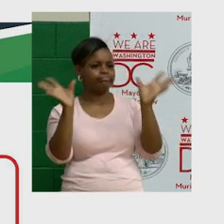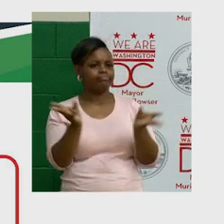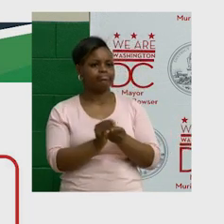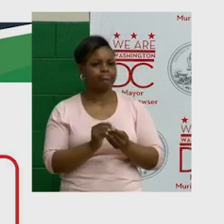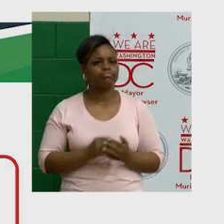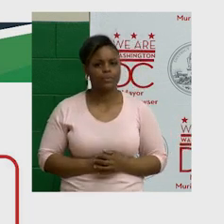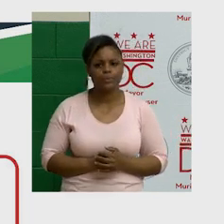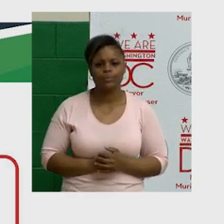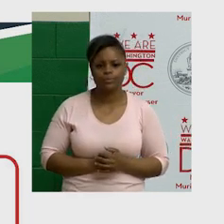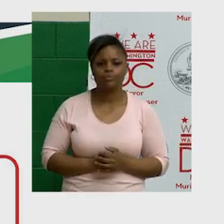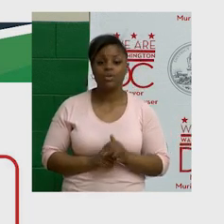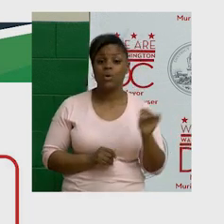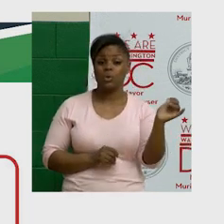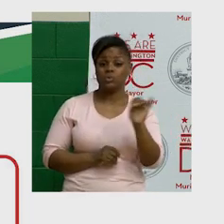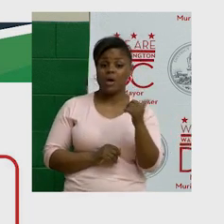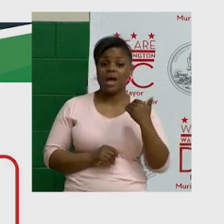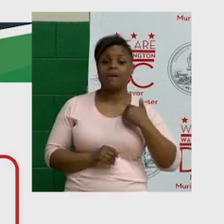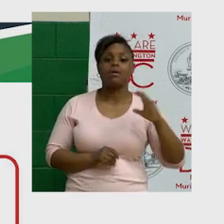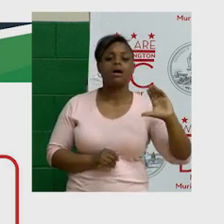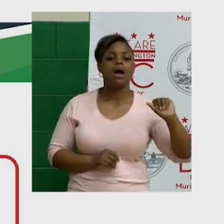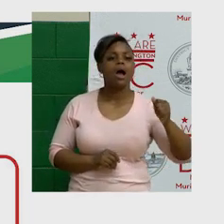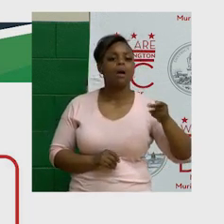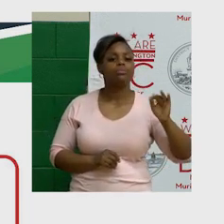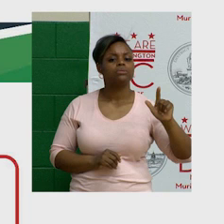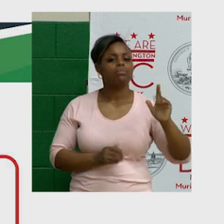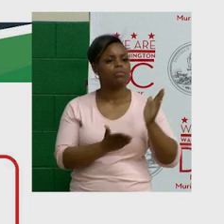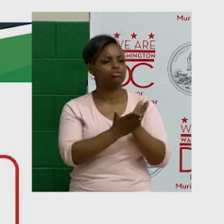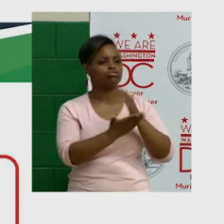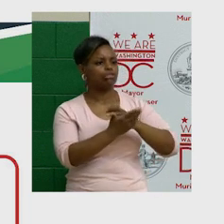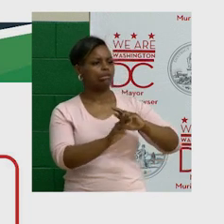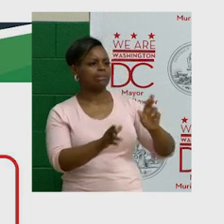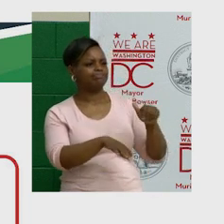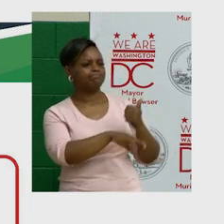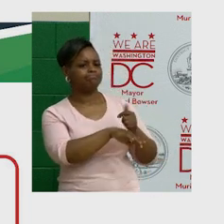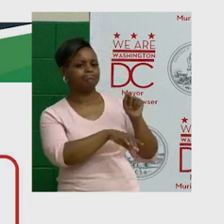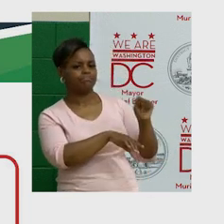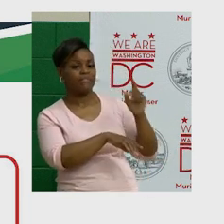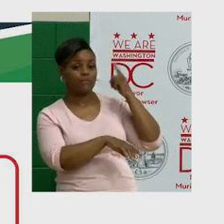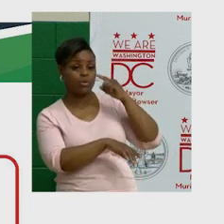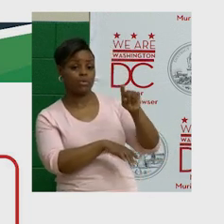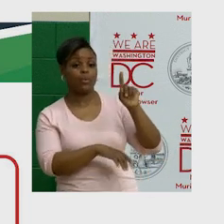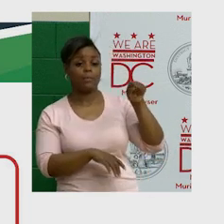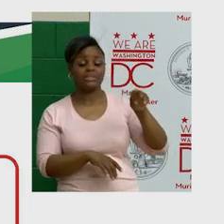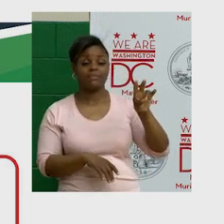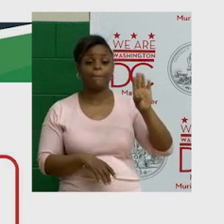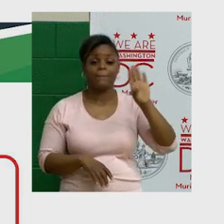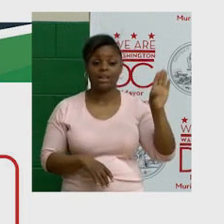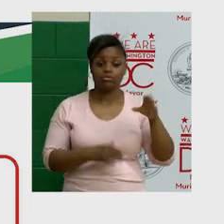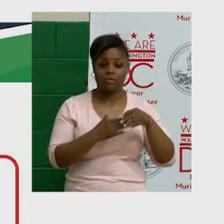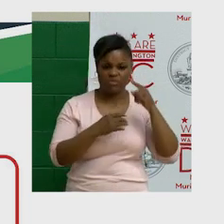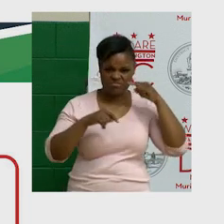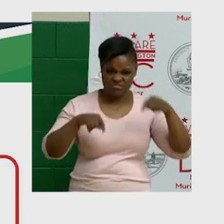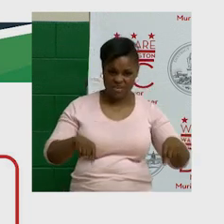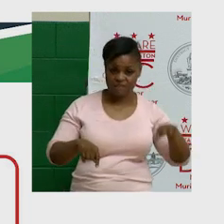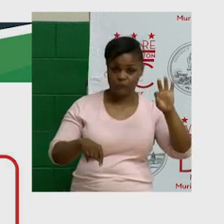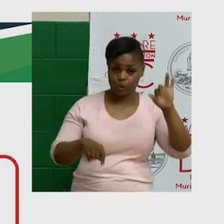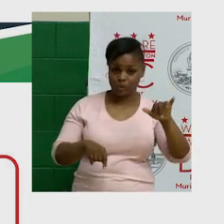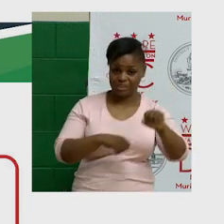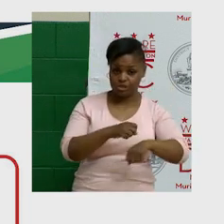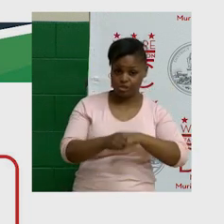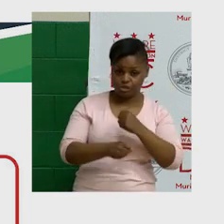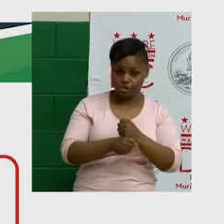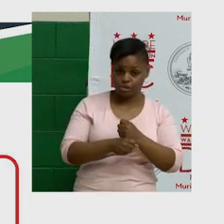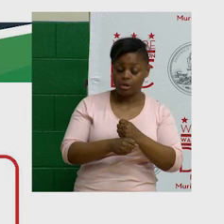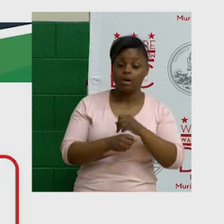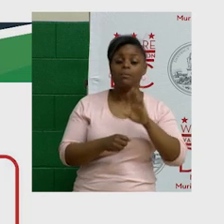have a capital budget. The capital budget is $1.7 billion for the current fiscal year and about $8 billion over